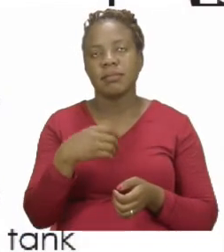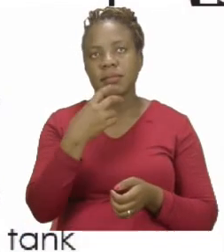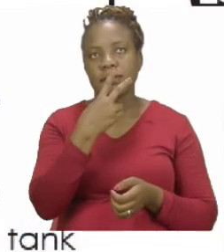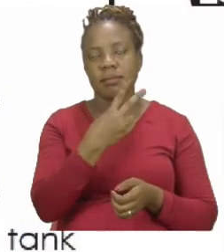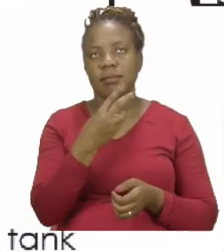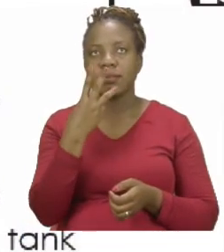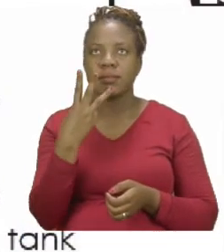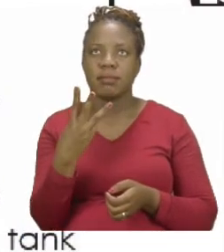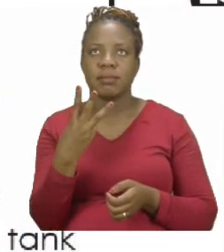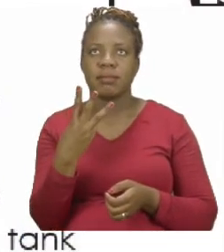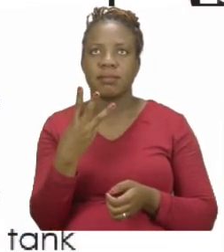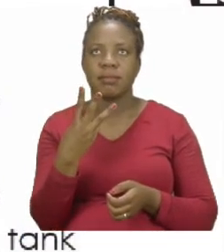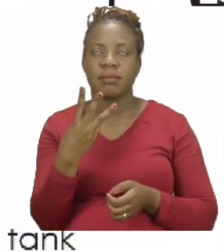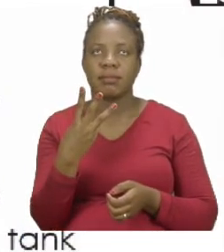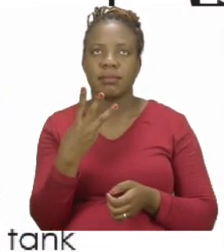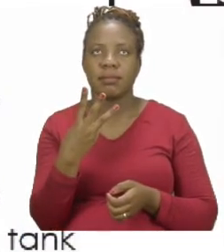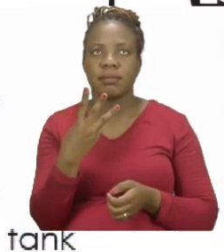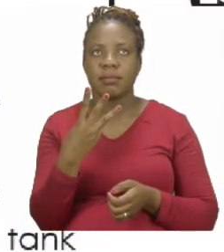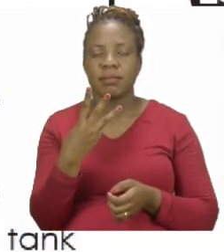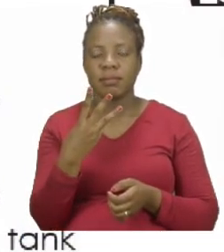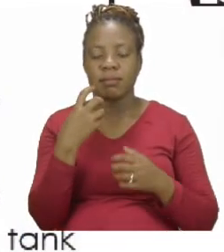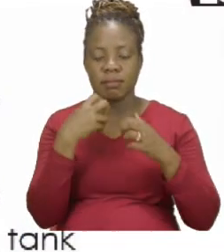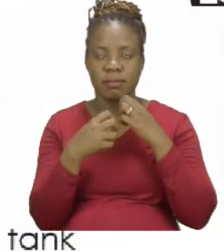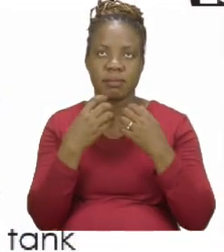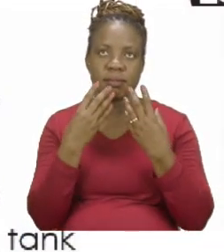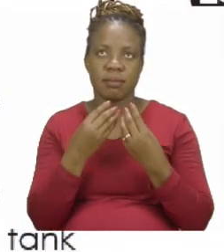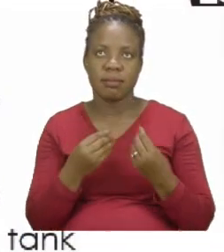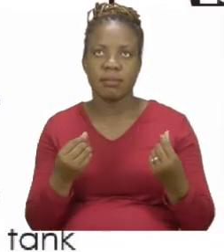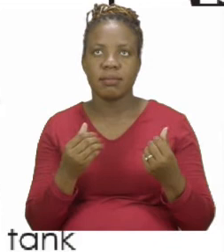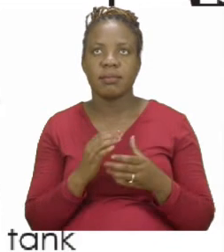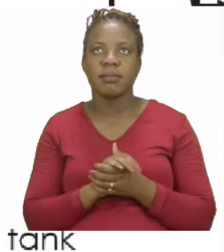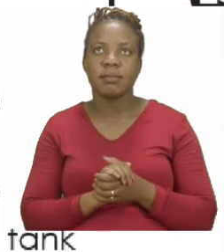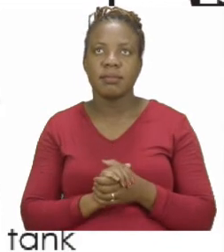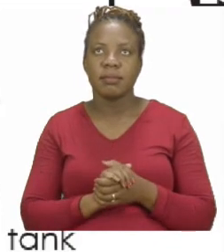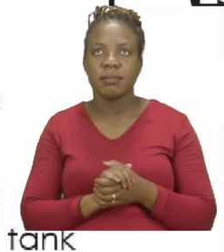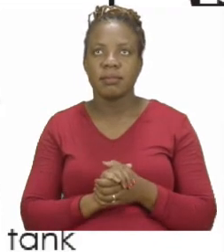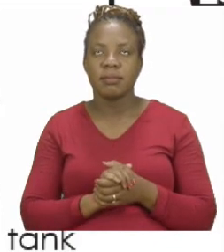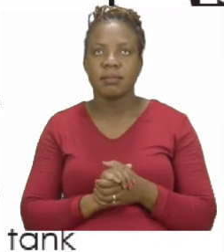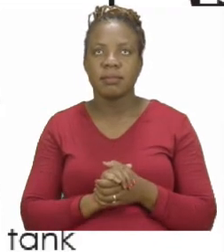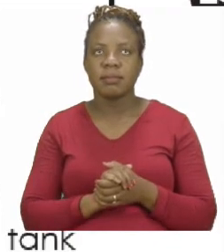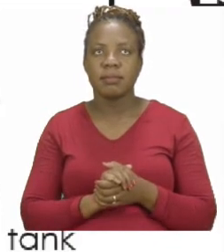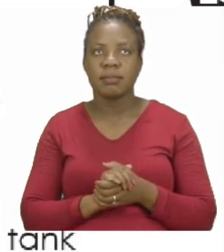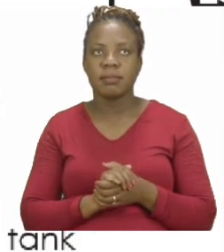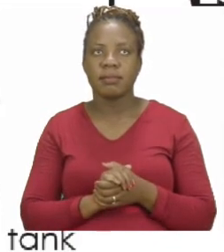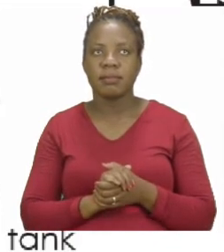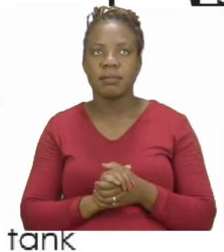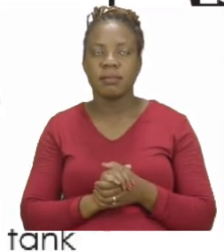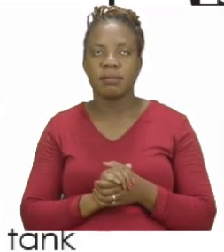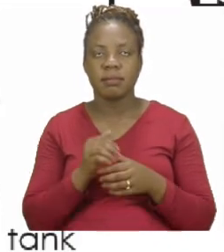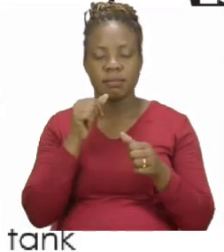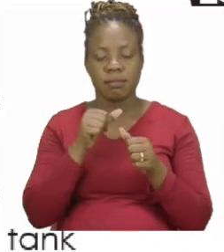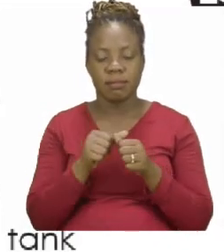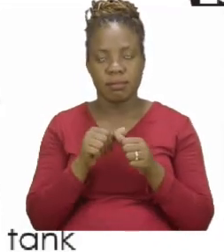23. Now, here we are going to do some problem solving. Now, remember, boys and